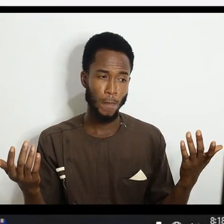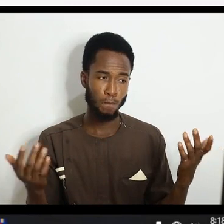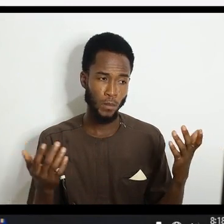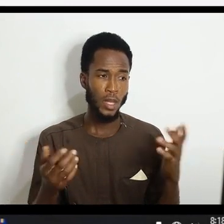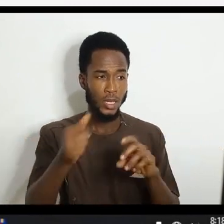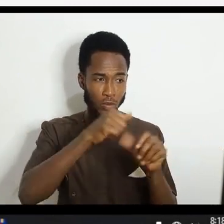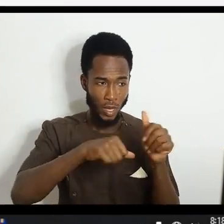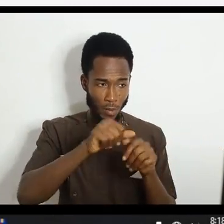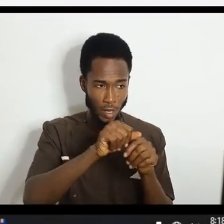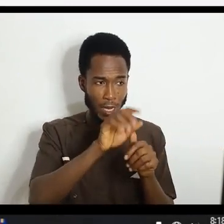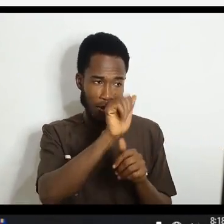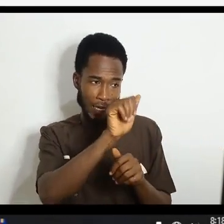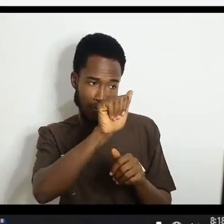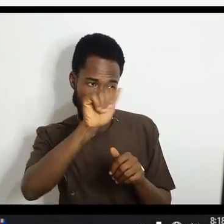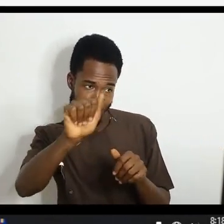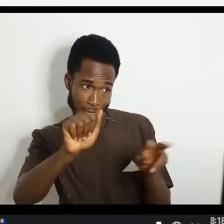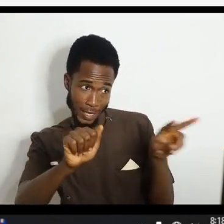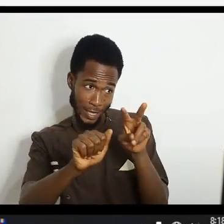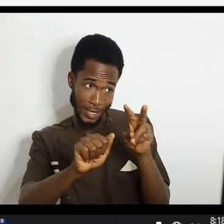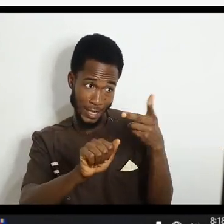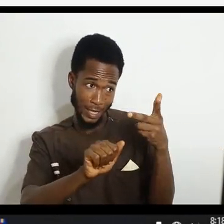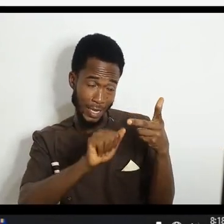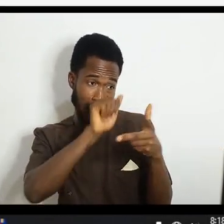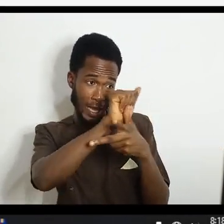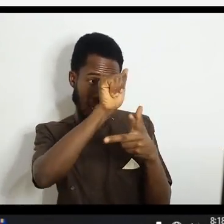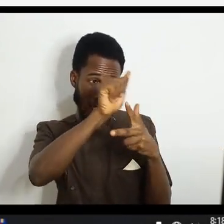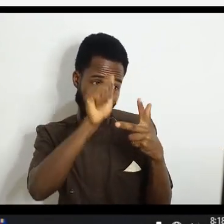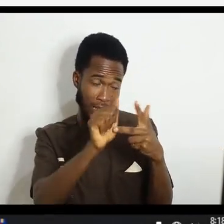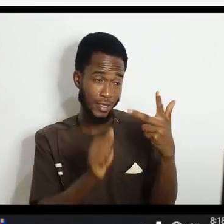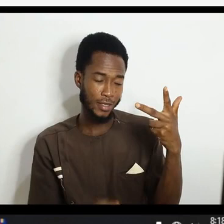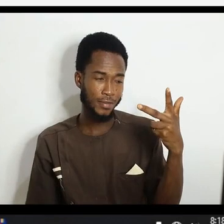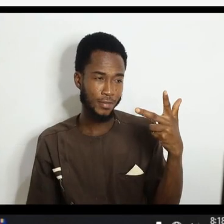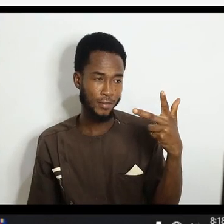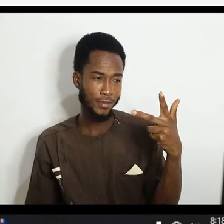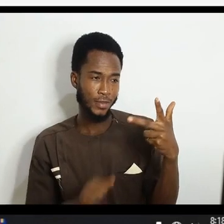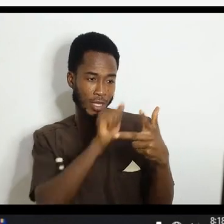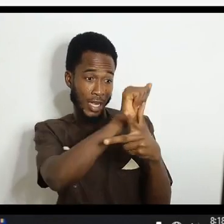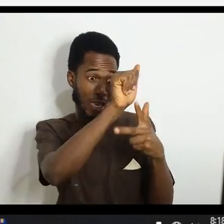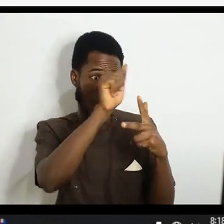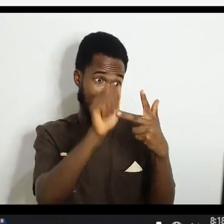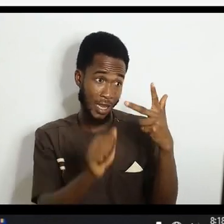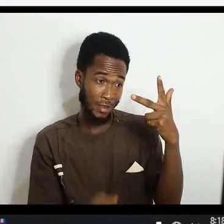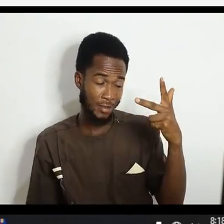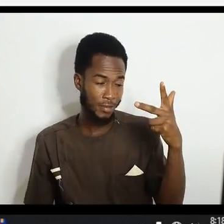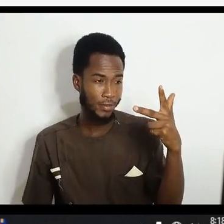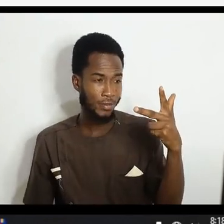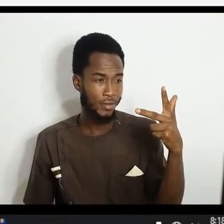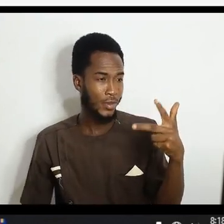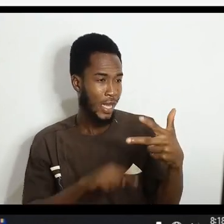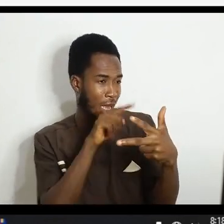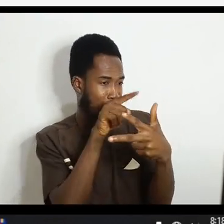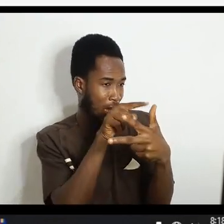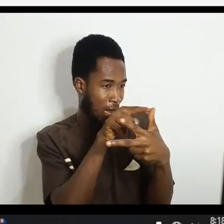talk about these 3 A's here. These 3 A's. So